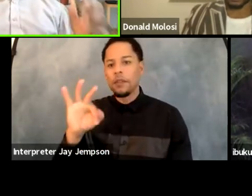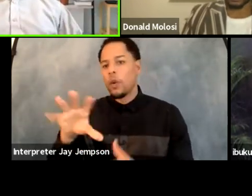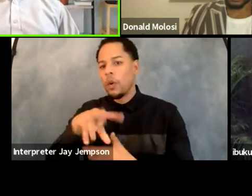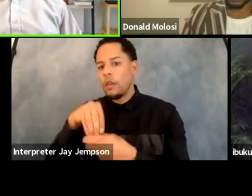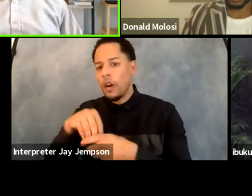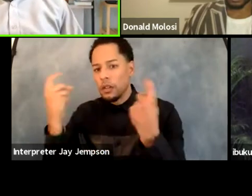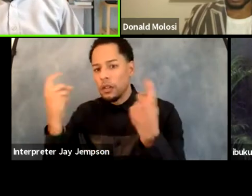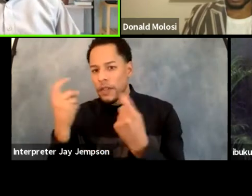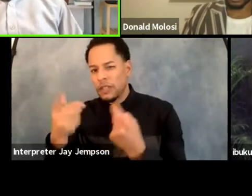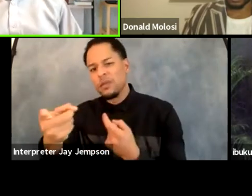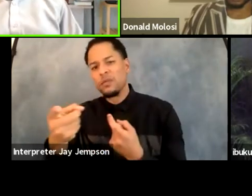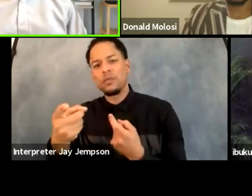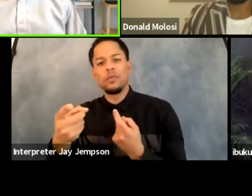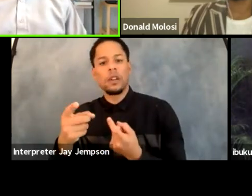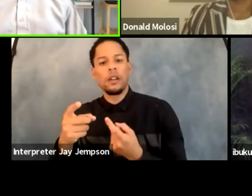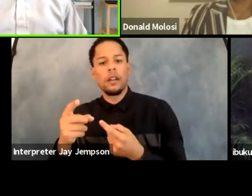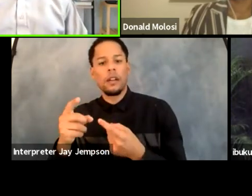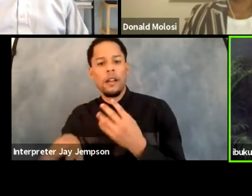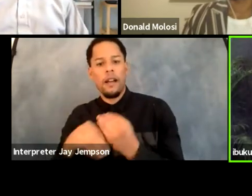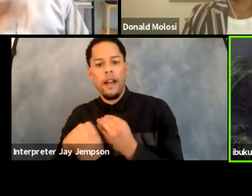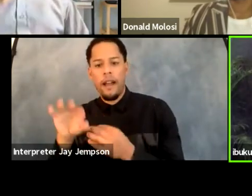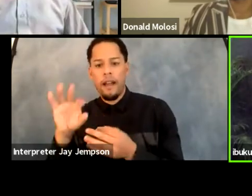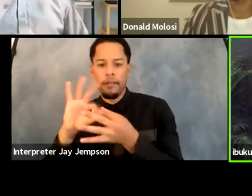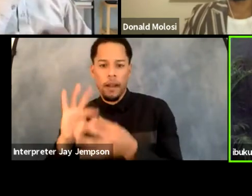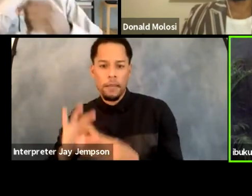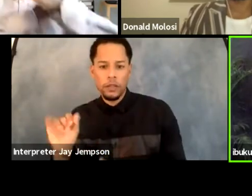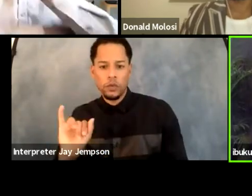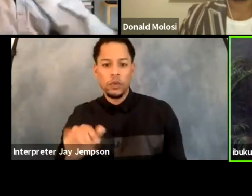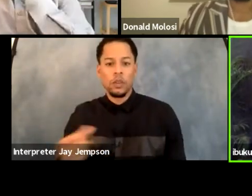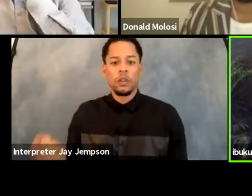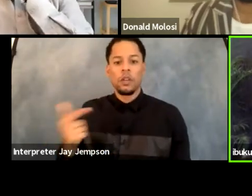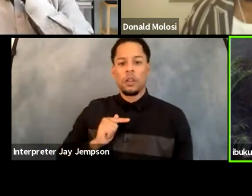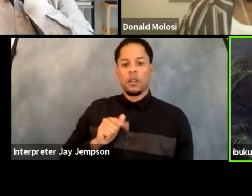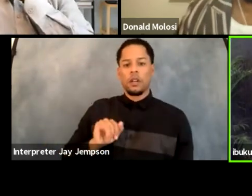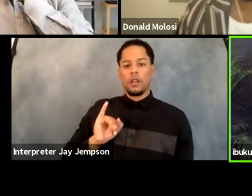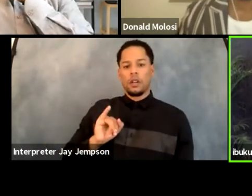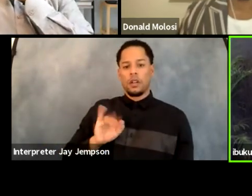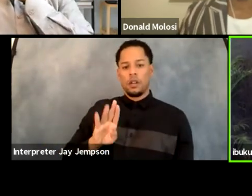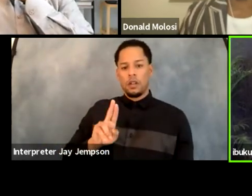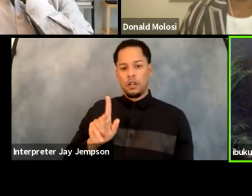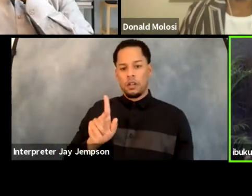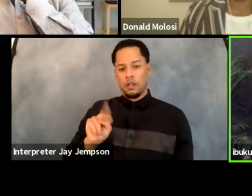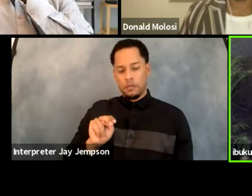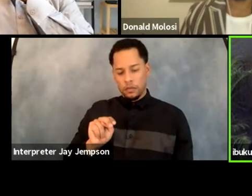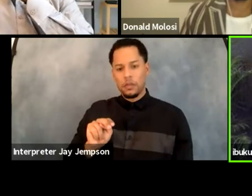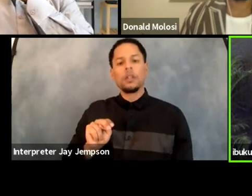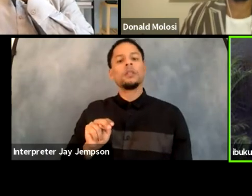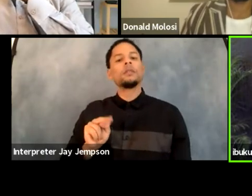thoughts to that question? Okay. In terms of producing festivals,